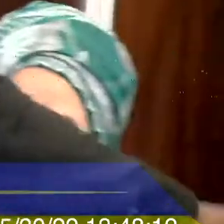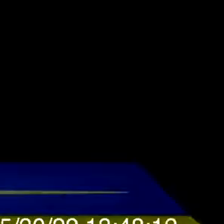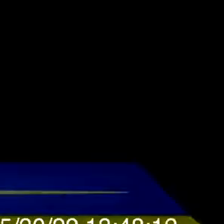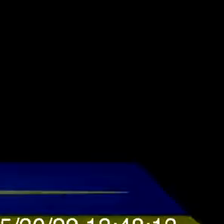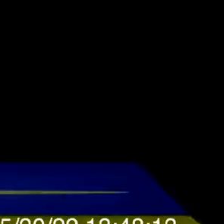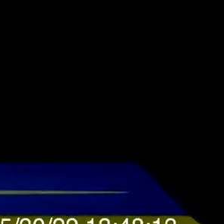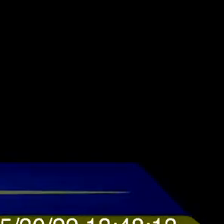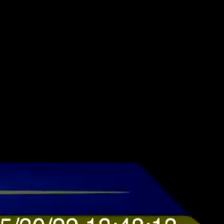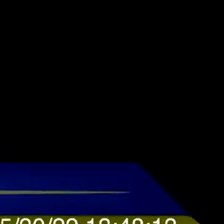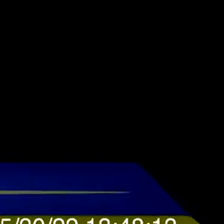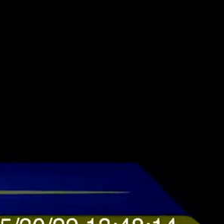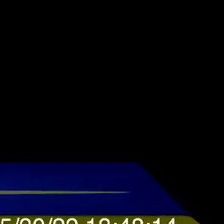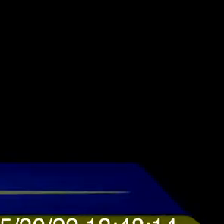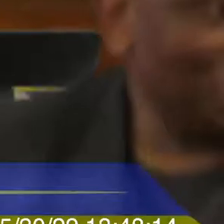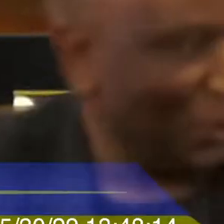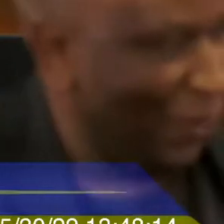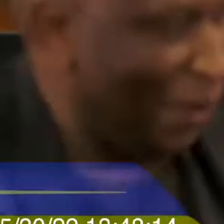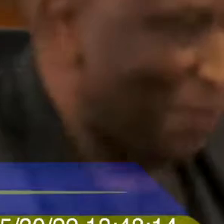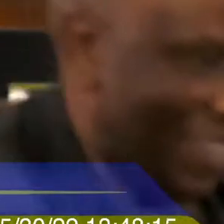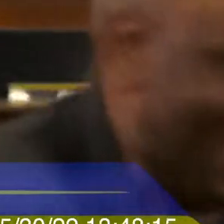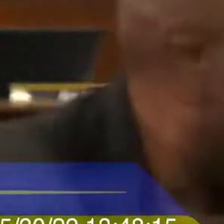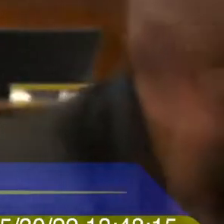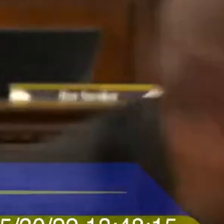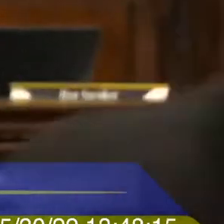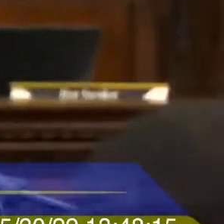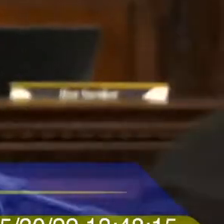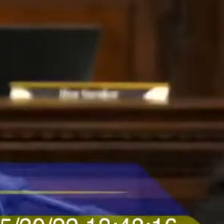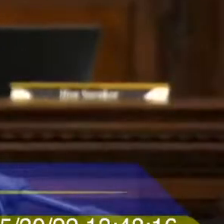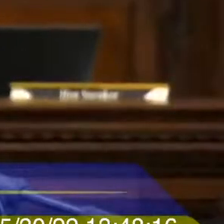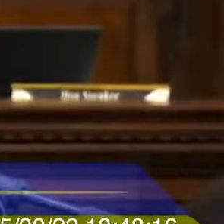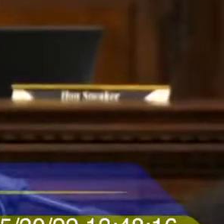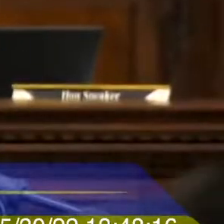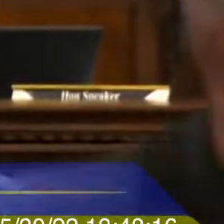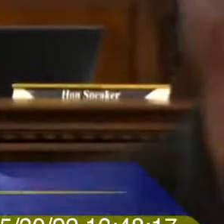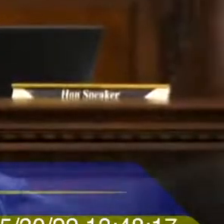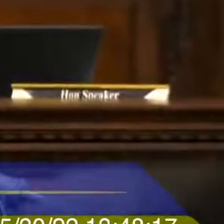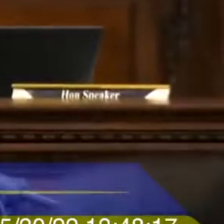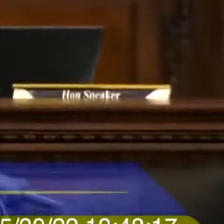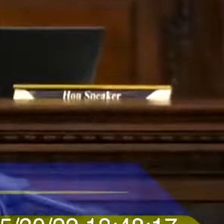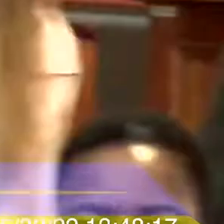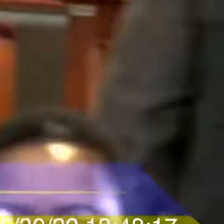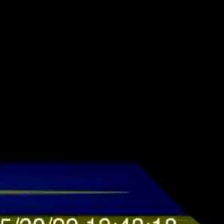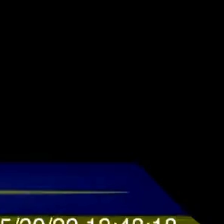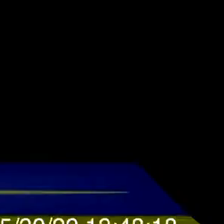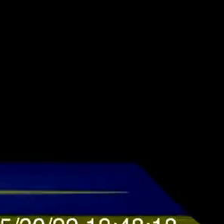we will now give opportunity to the last affiliate and then we break for language